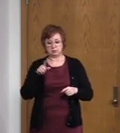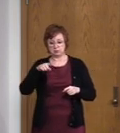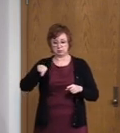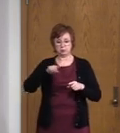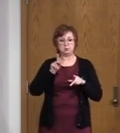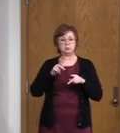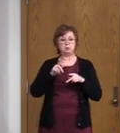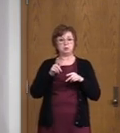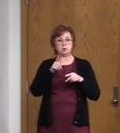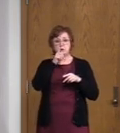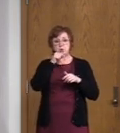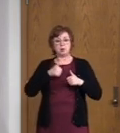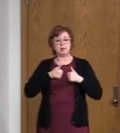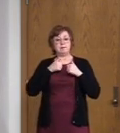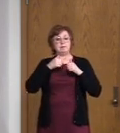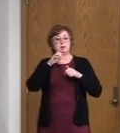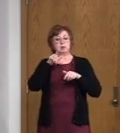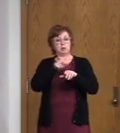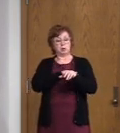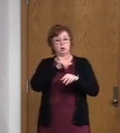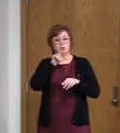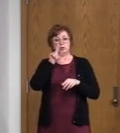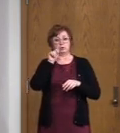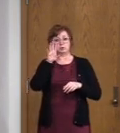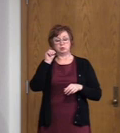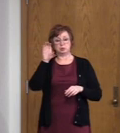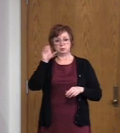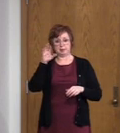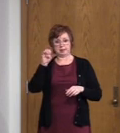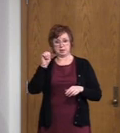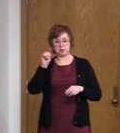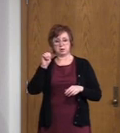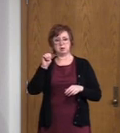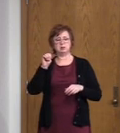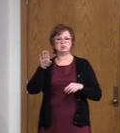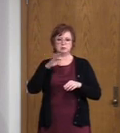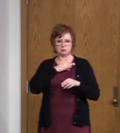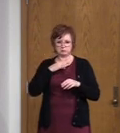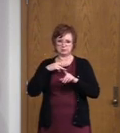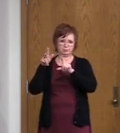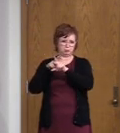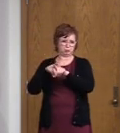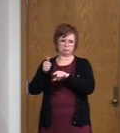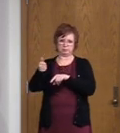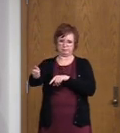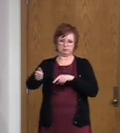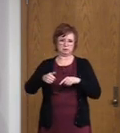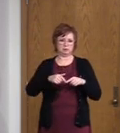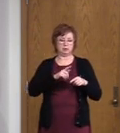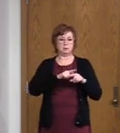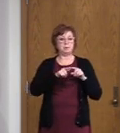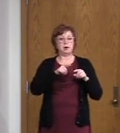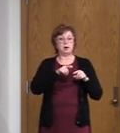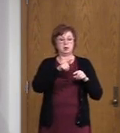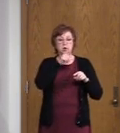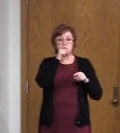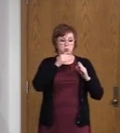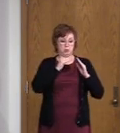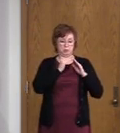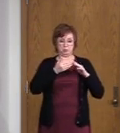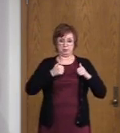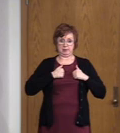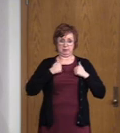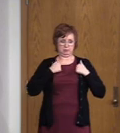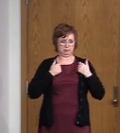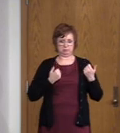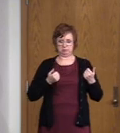contacted and are booking appointments. But with respect to the 70-plus living independently in the community who are waiting to hear from us, they will receive